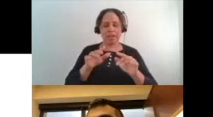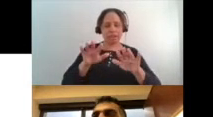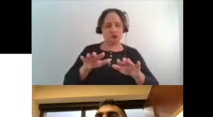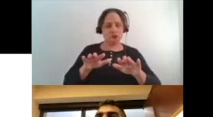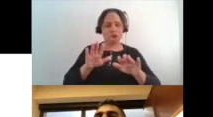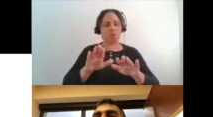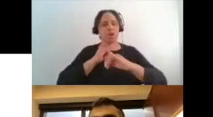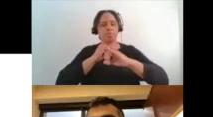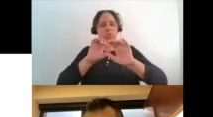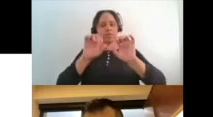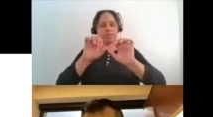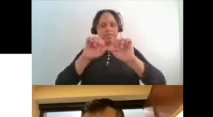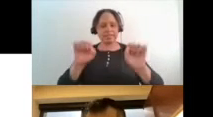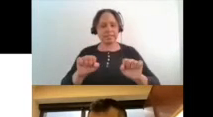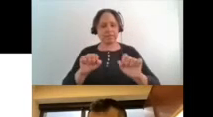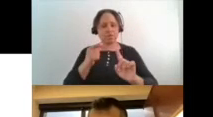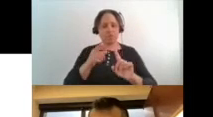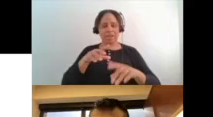it, even though it's not quite compatible.